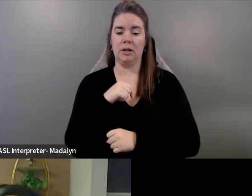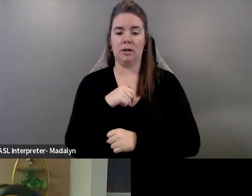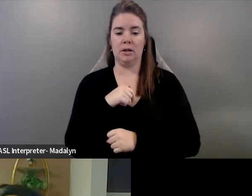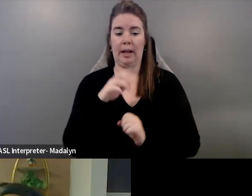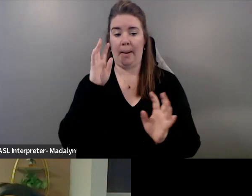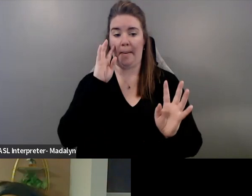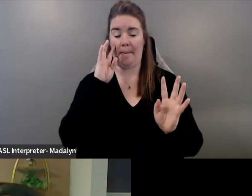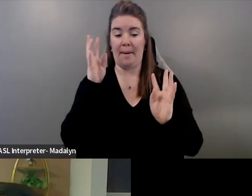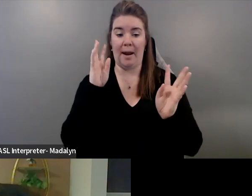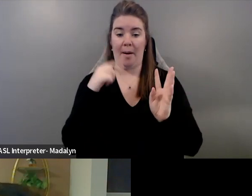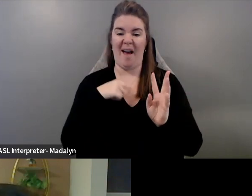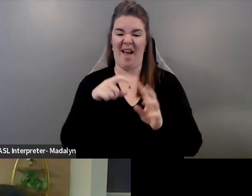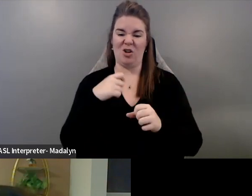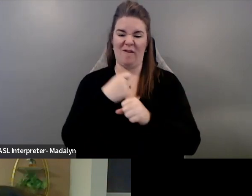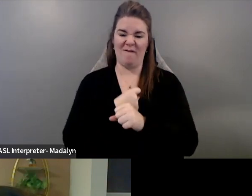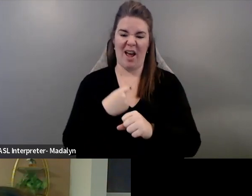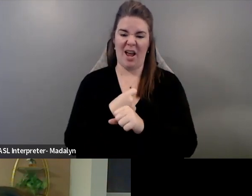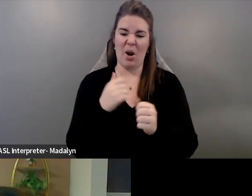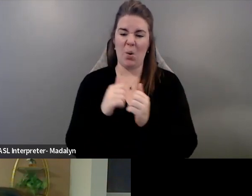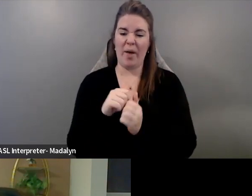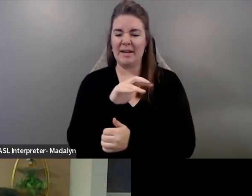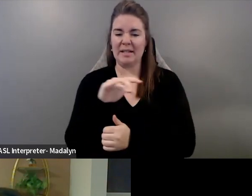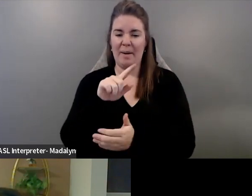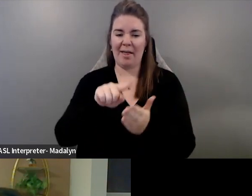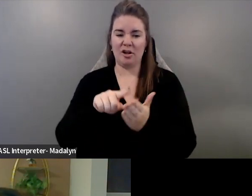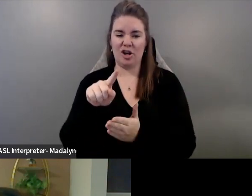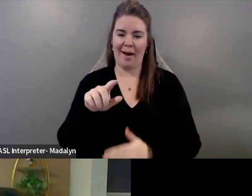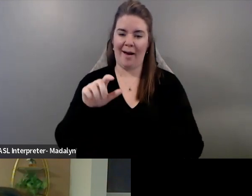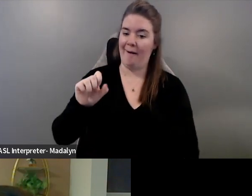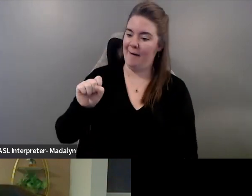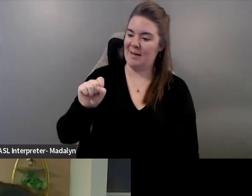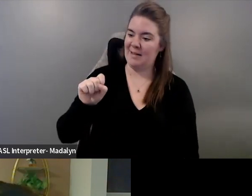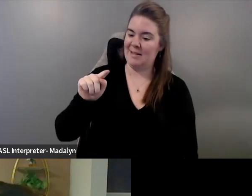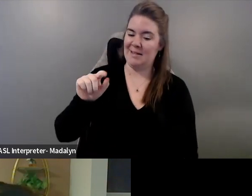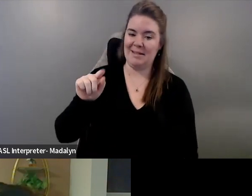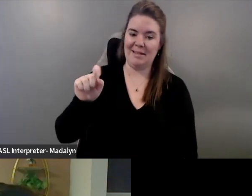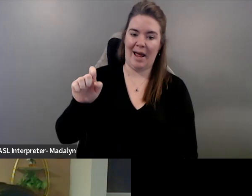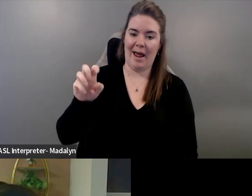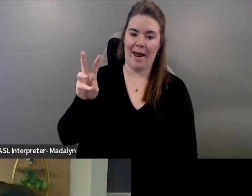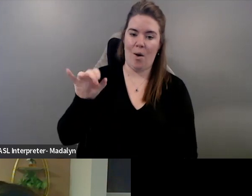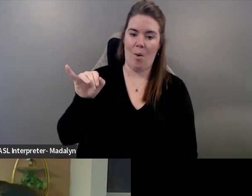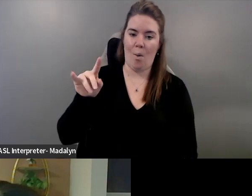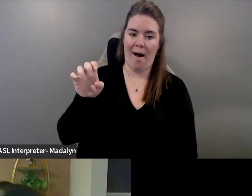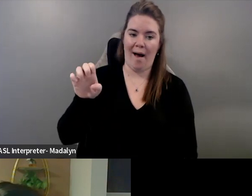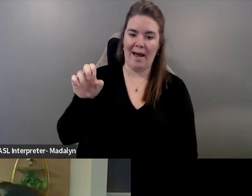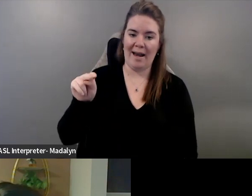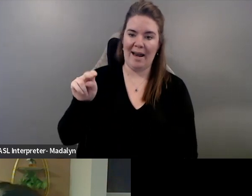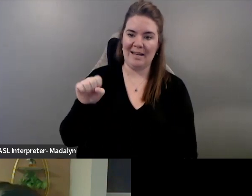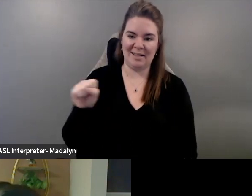fight with the spell checker to get this not have the red underlines under it, because it's not really a word, but it's what we